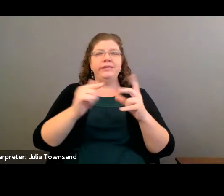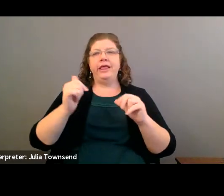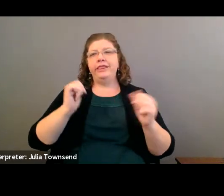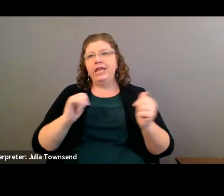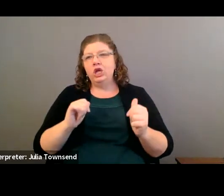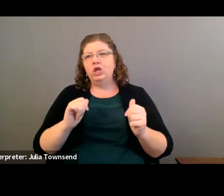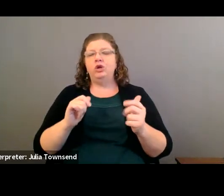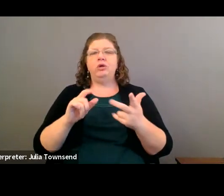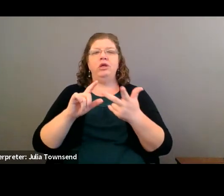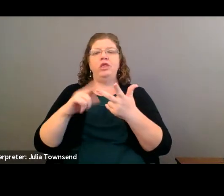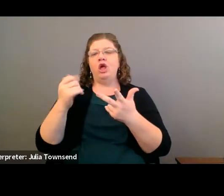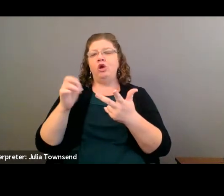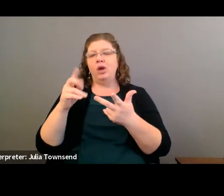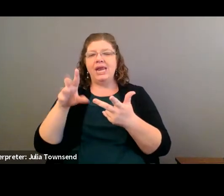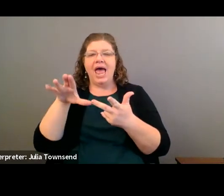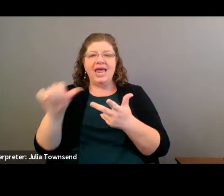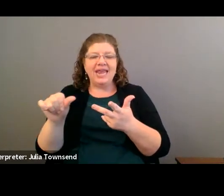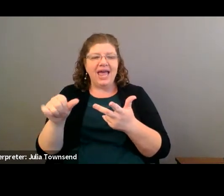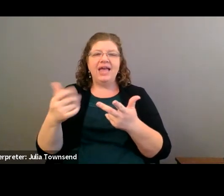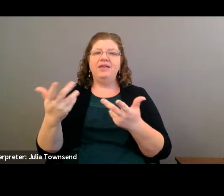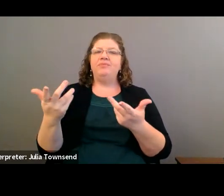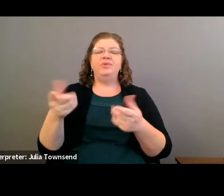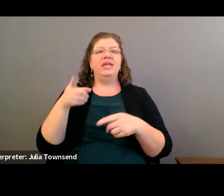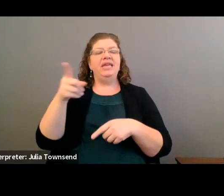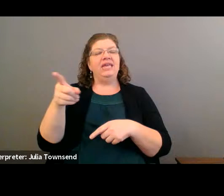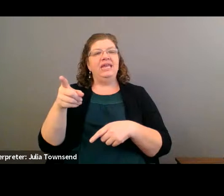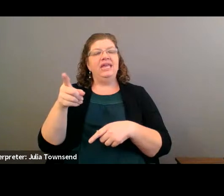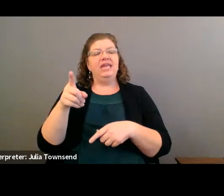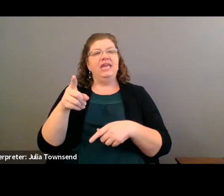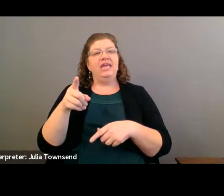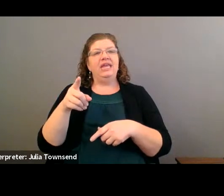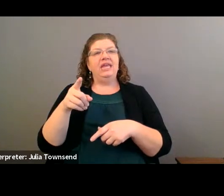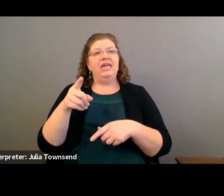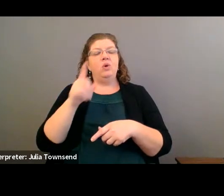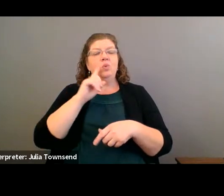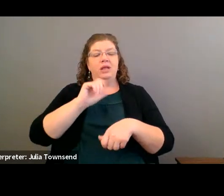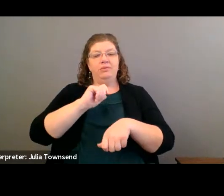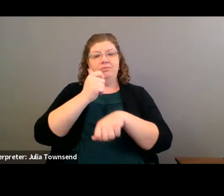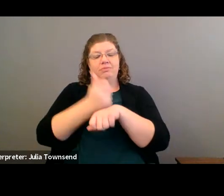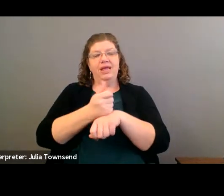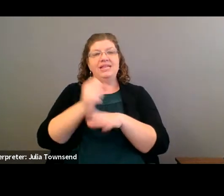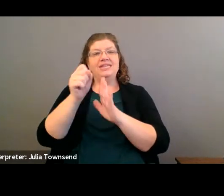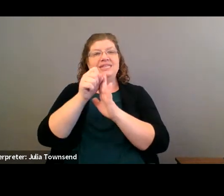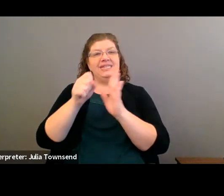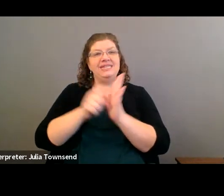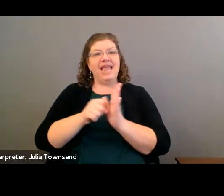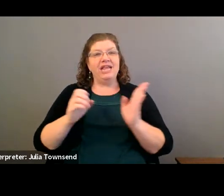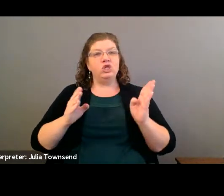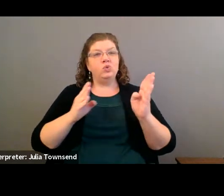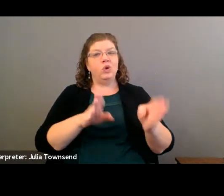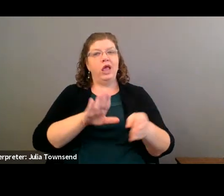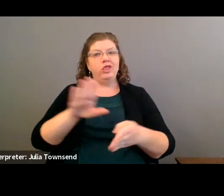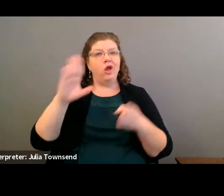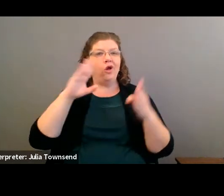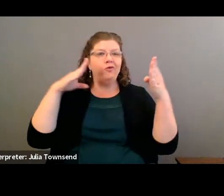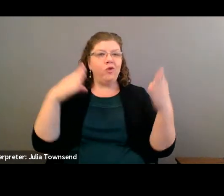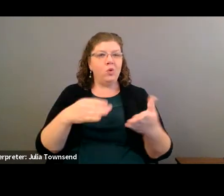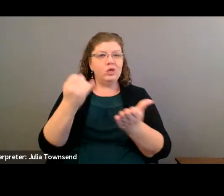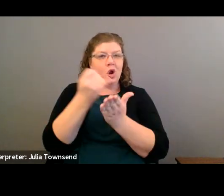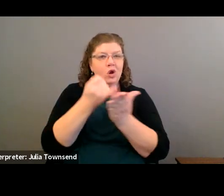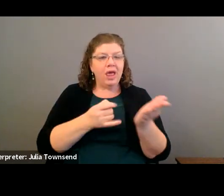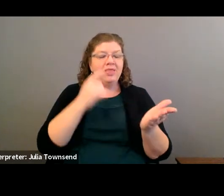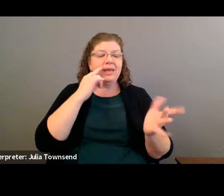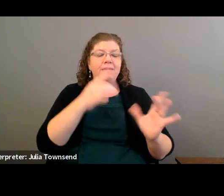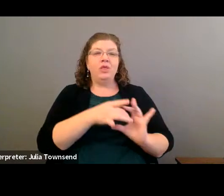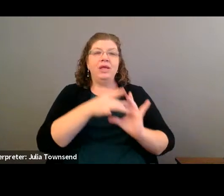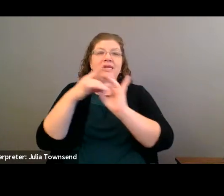the Granada. He ushered in the State Street's focus on the arts, and I think about the connection to our